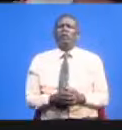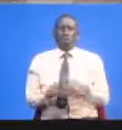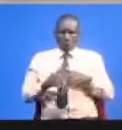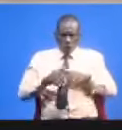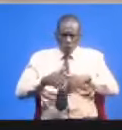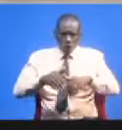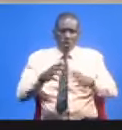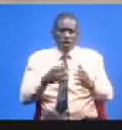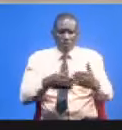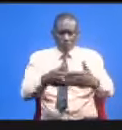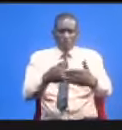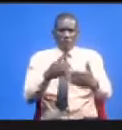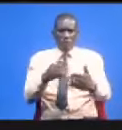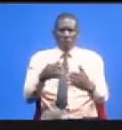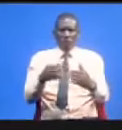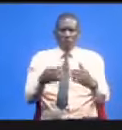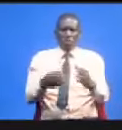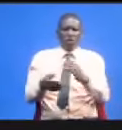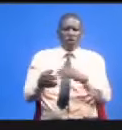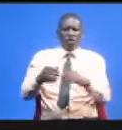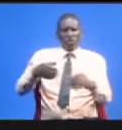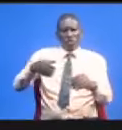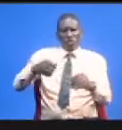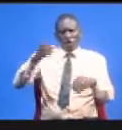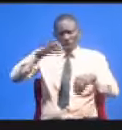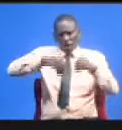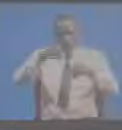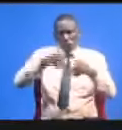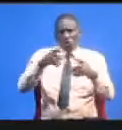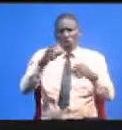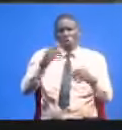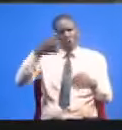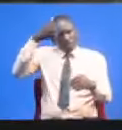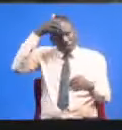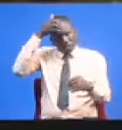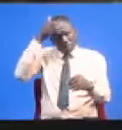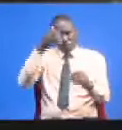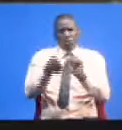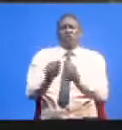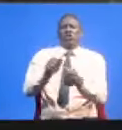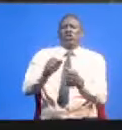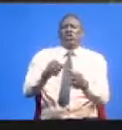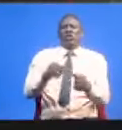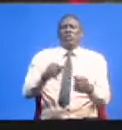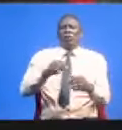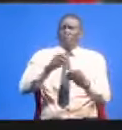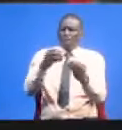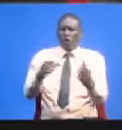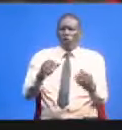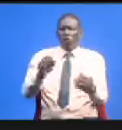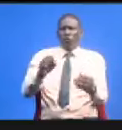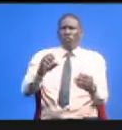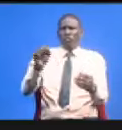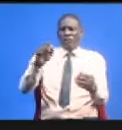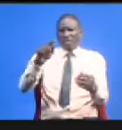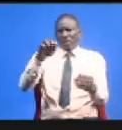Going by the earlier exit polls where Trump turned most of the projected swing states as red,